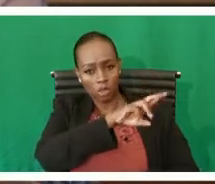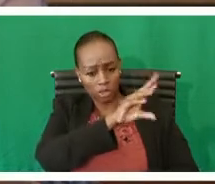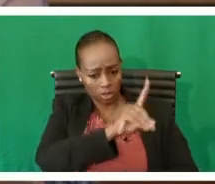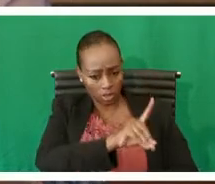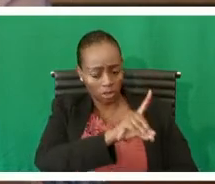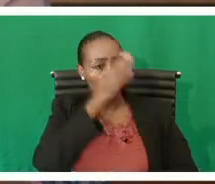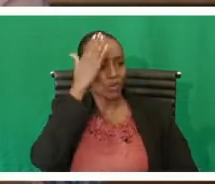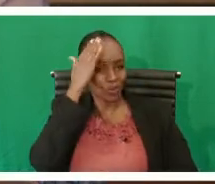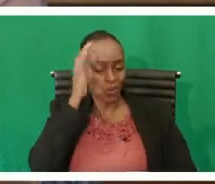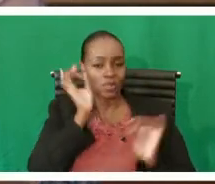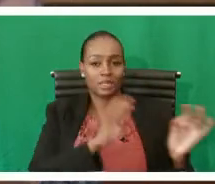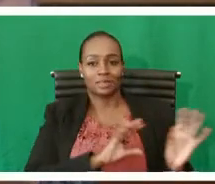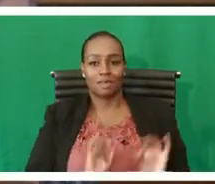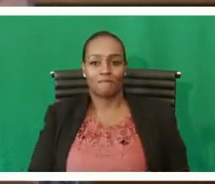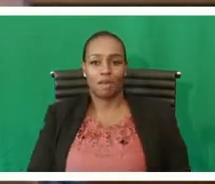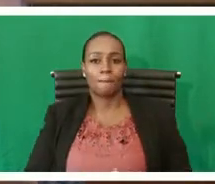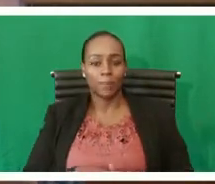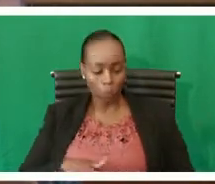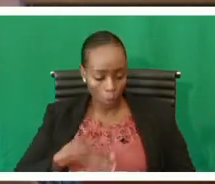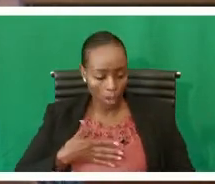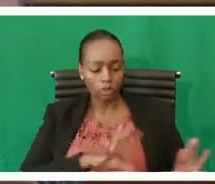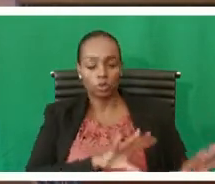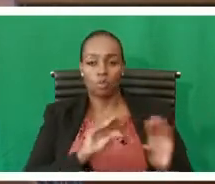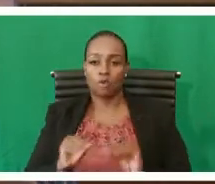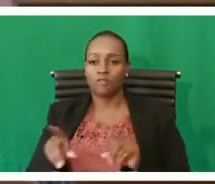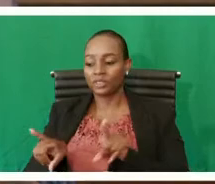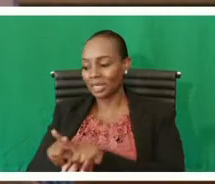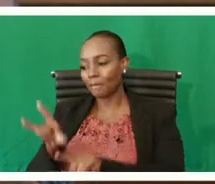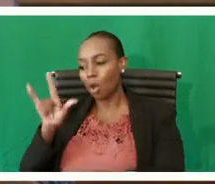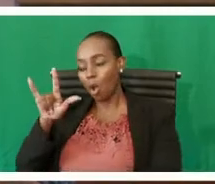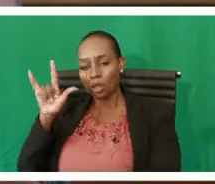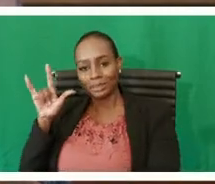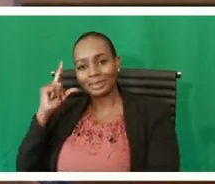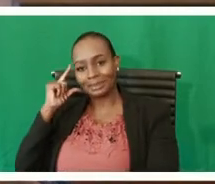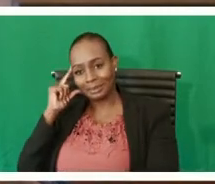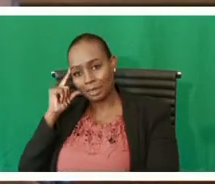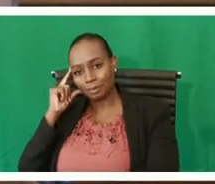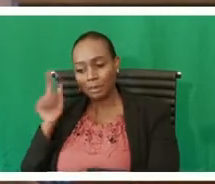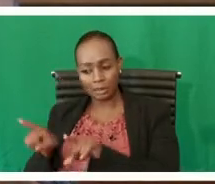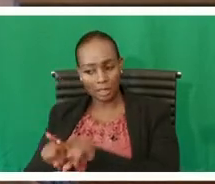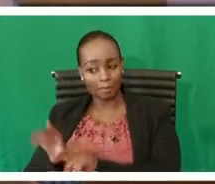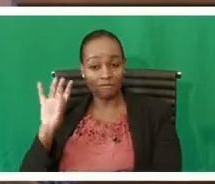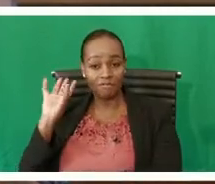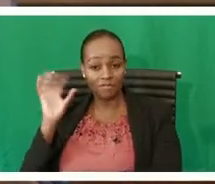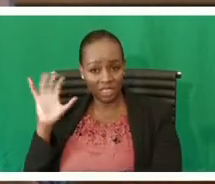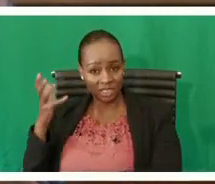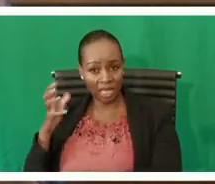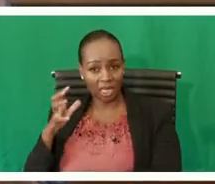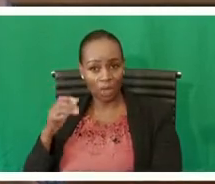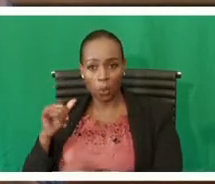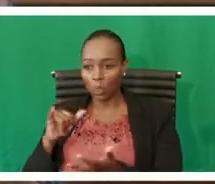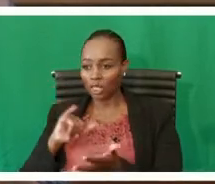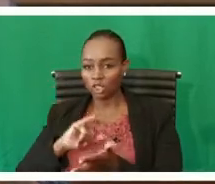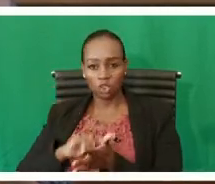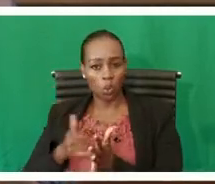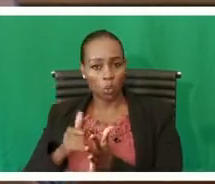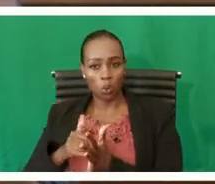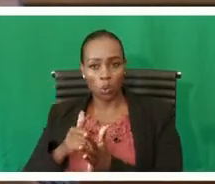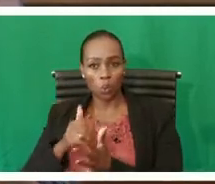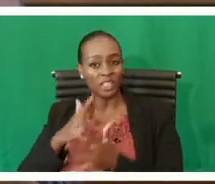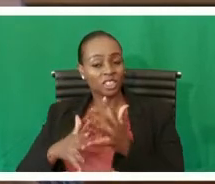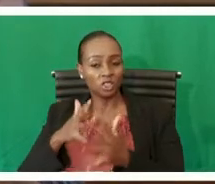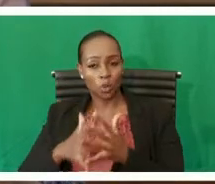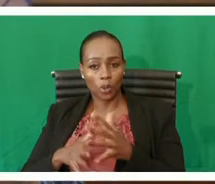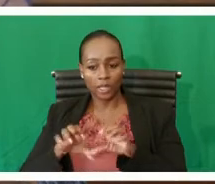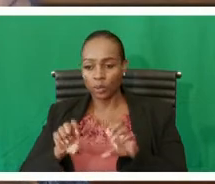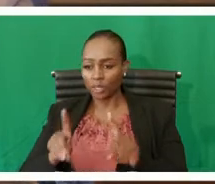ba re ba ise di-hostele ba tsebe go kena sekolo. Mona Freistata thuto a se ntho ya go bapala. E mong le mong o tswa dipolasing, o tswa